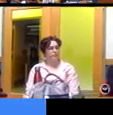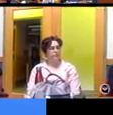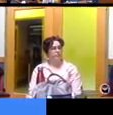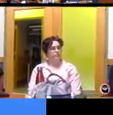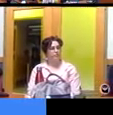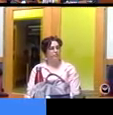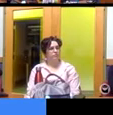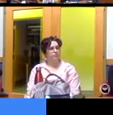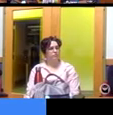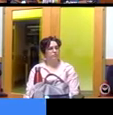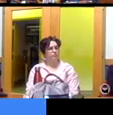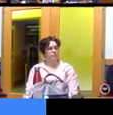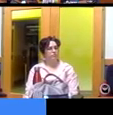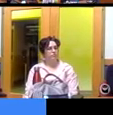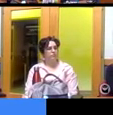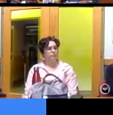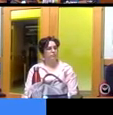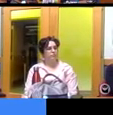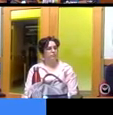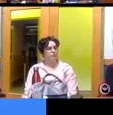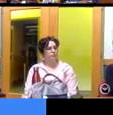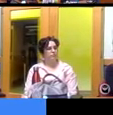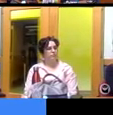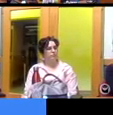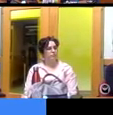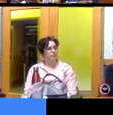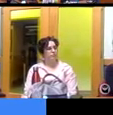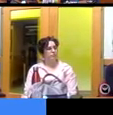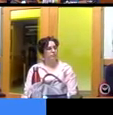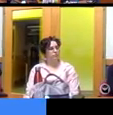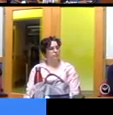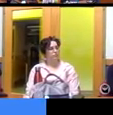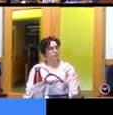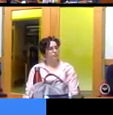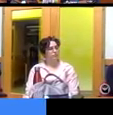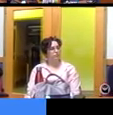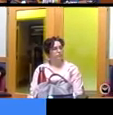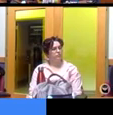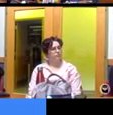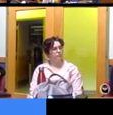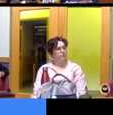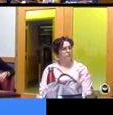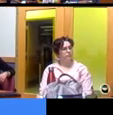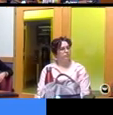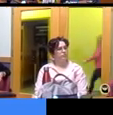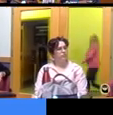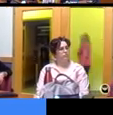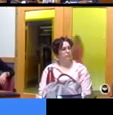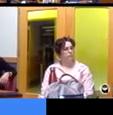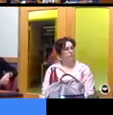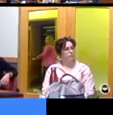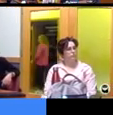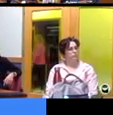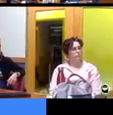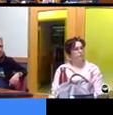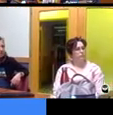let's go to the next slide where we're talking about medication abortion. So this is a series